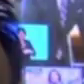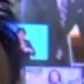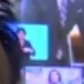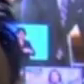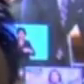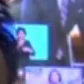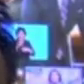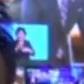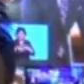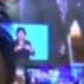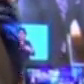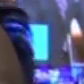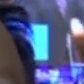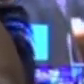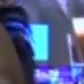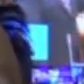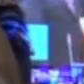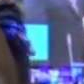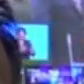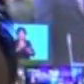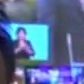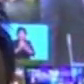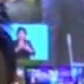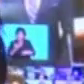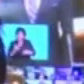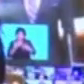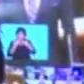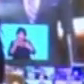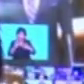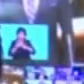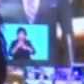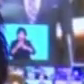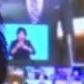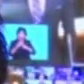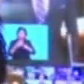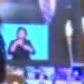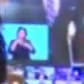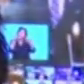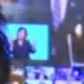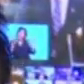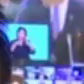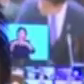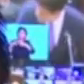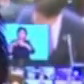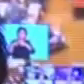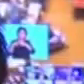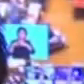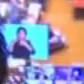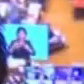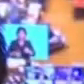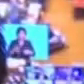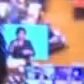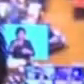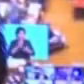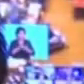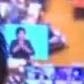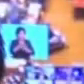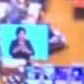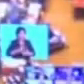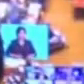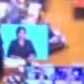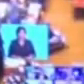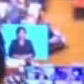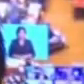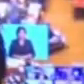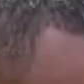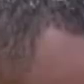a lot of Fijians as they view it from the comfort of their homes. A great achievement. The first match will be